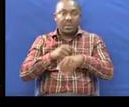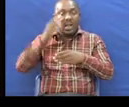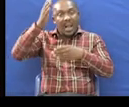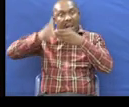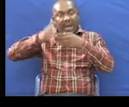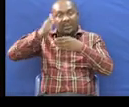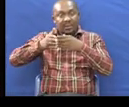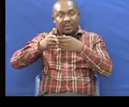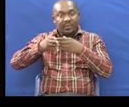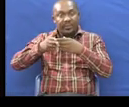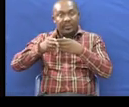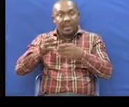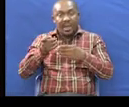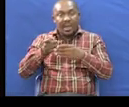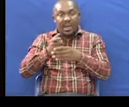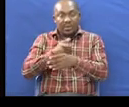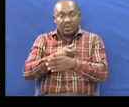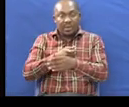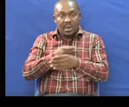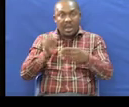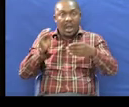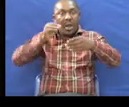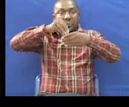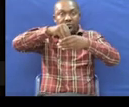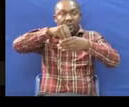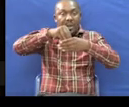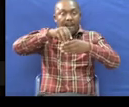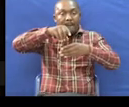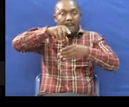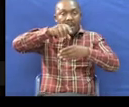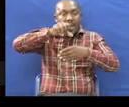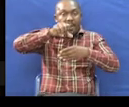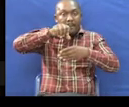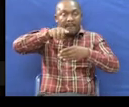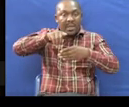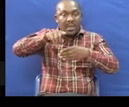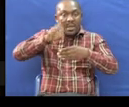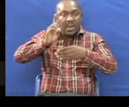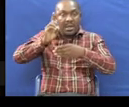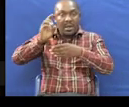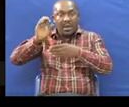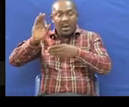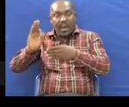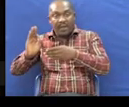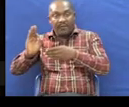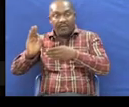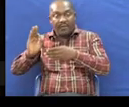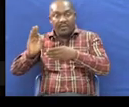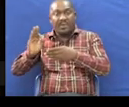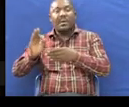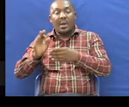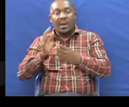filled in P, D, or F, then the elements belongs to